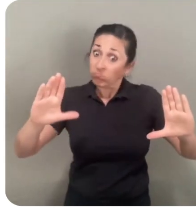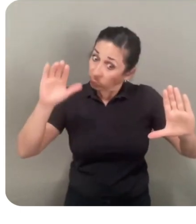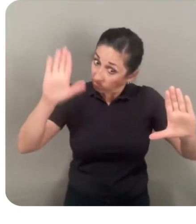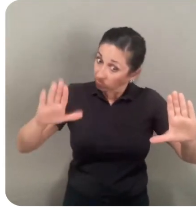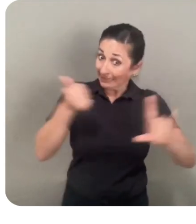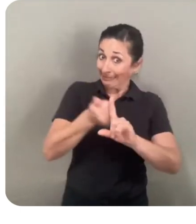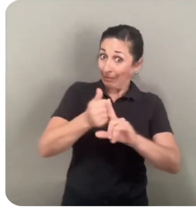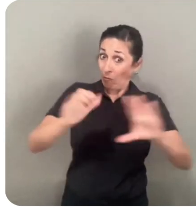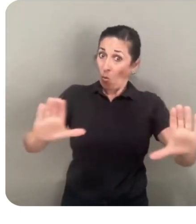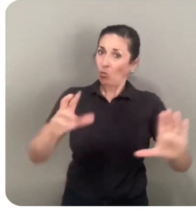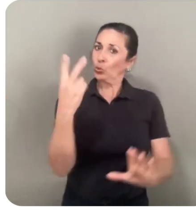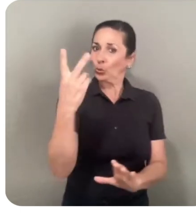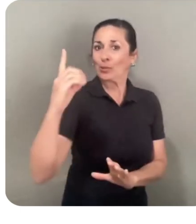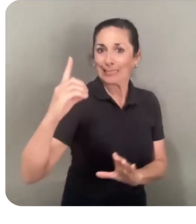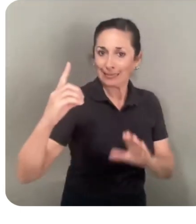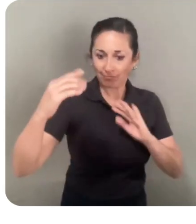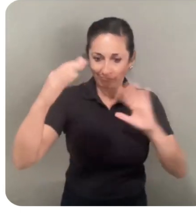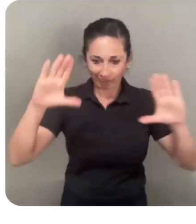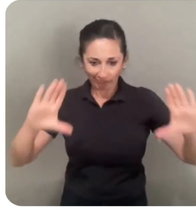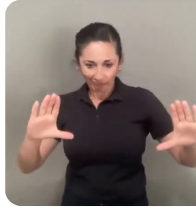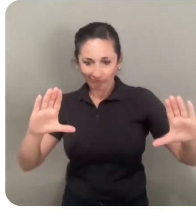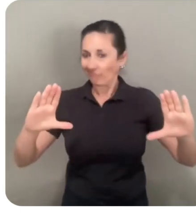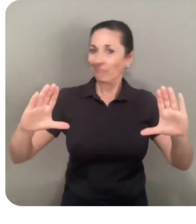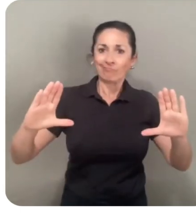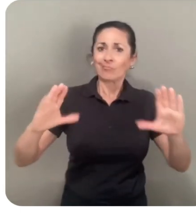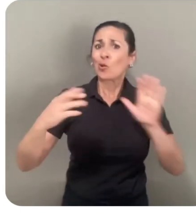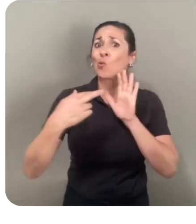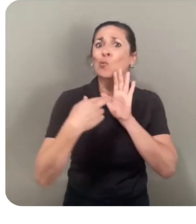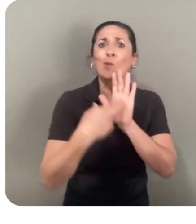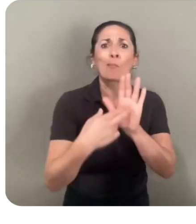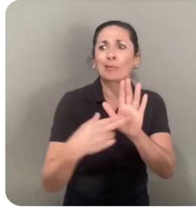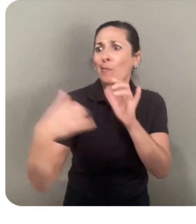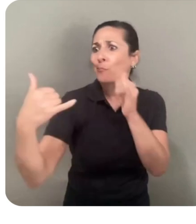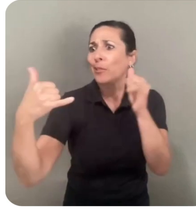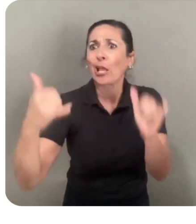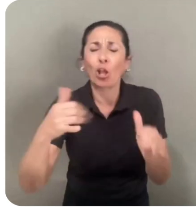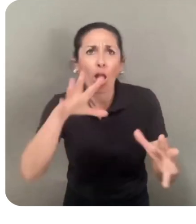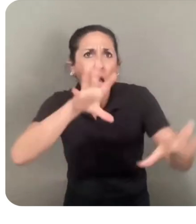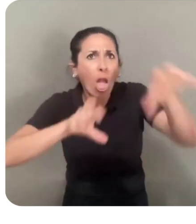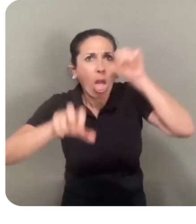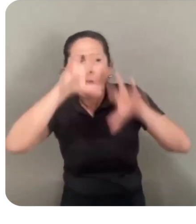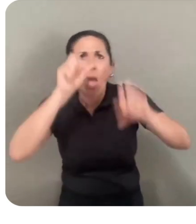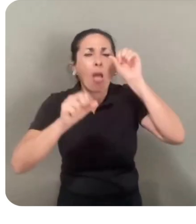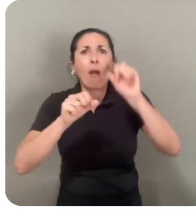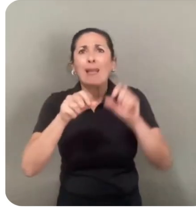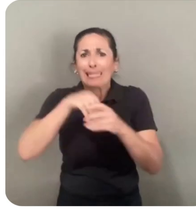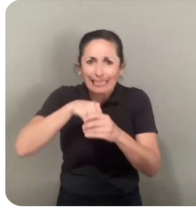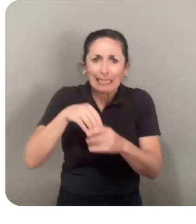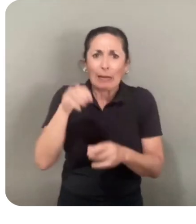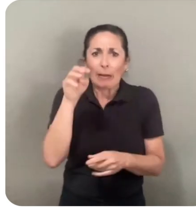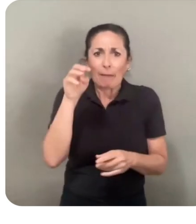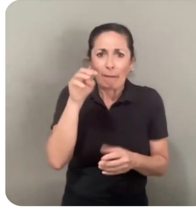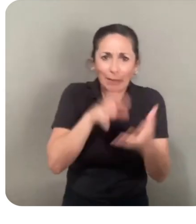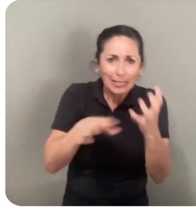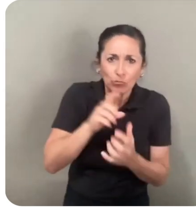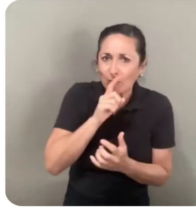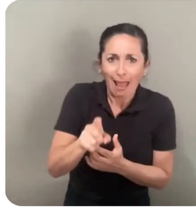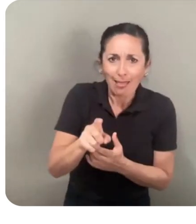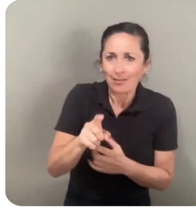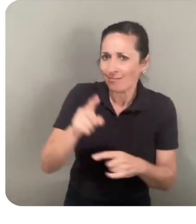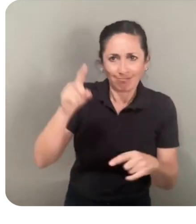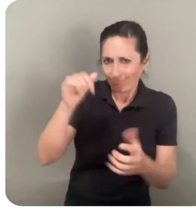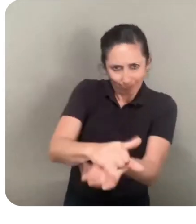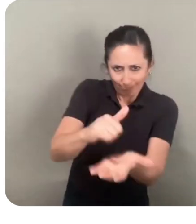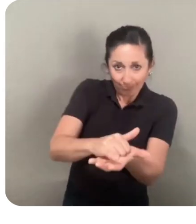It's 2-dimensional. It cannot represent what a player consumes in mixed reality. Using what you